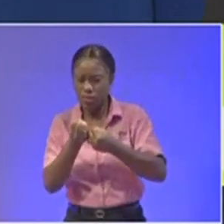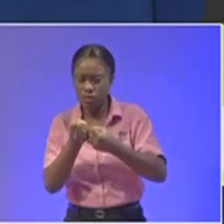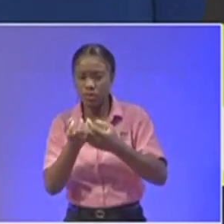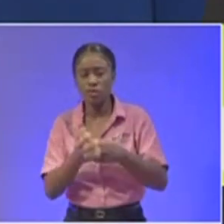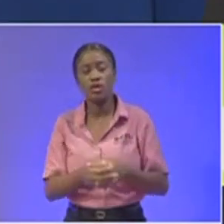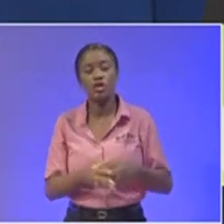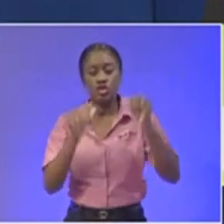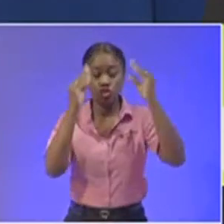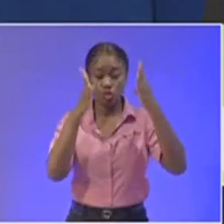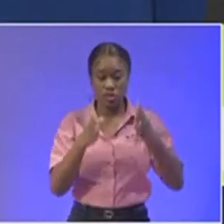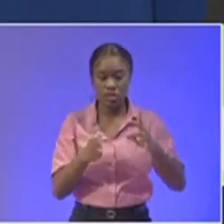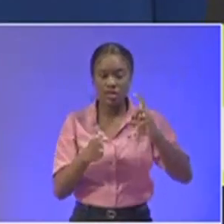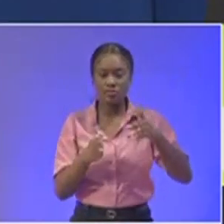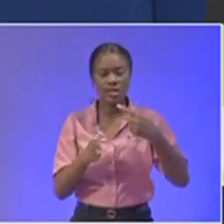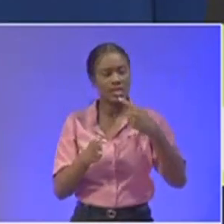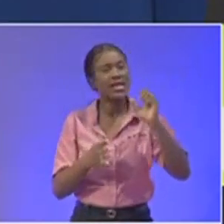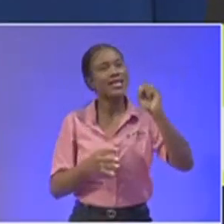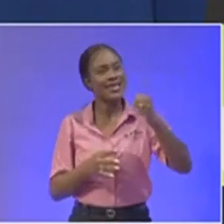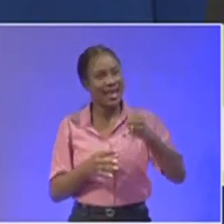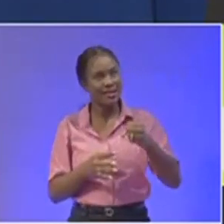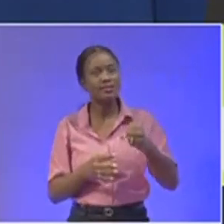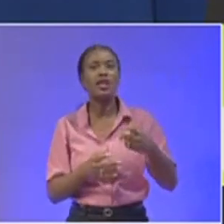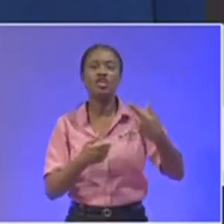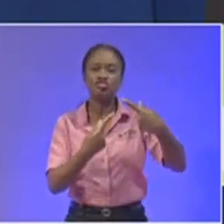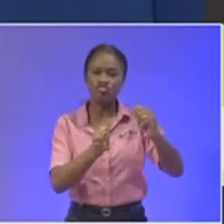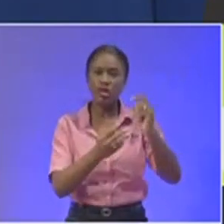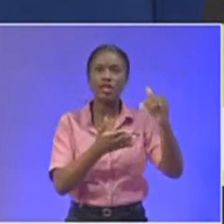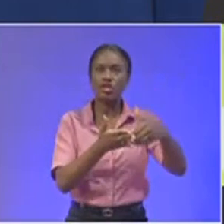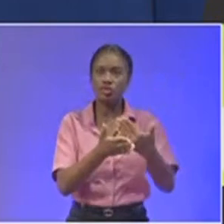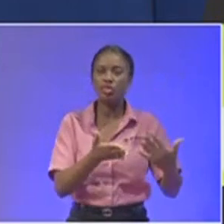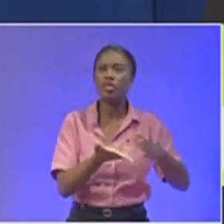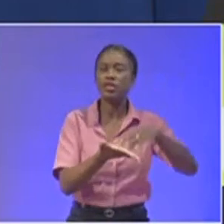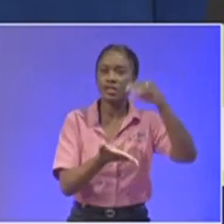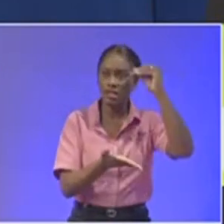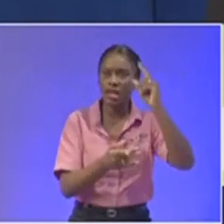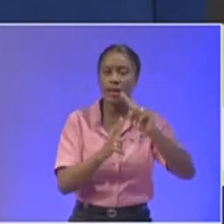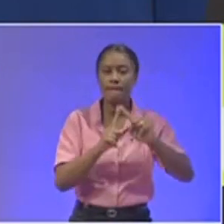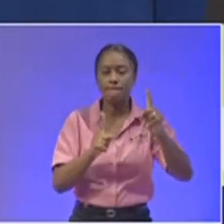while we are willing to be creative and we are taking all this initiative, the